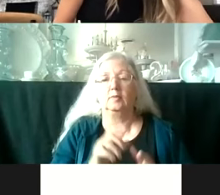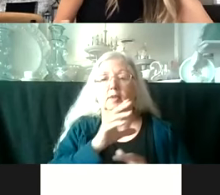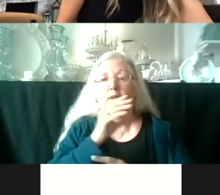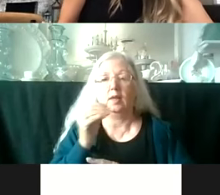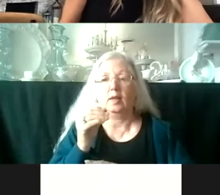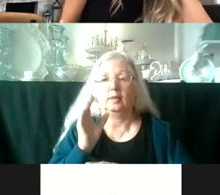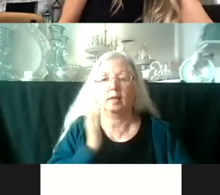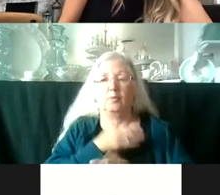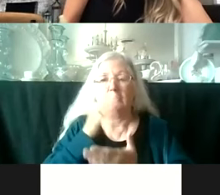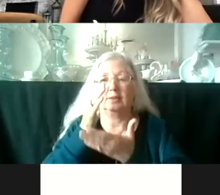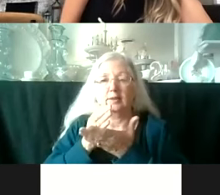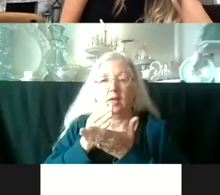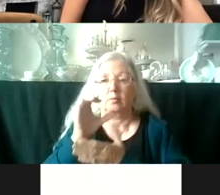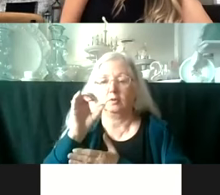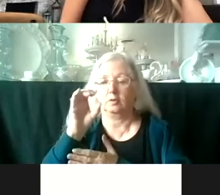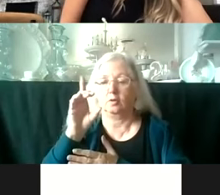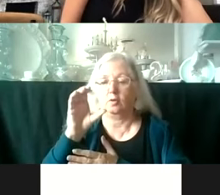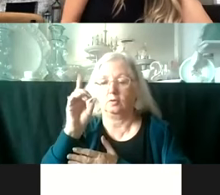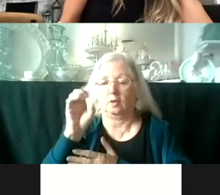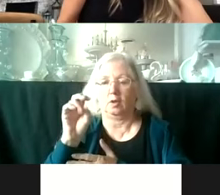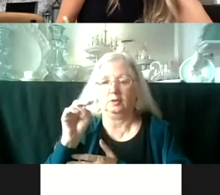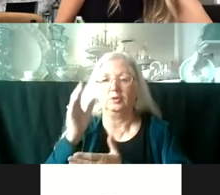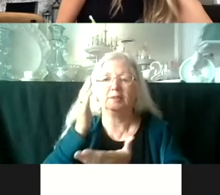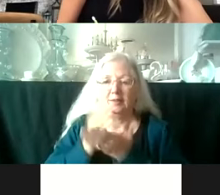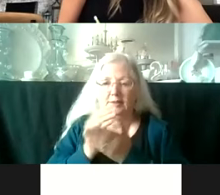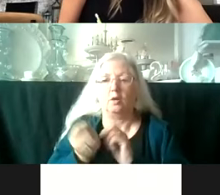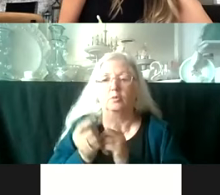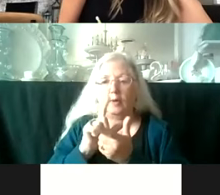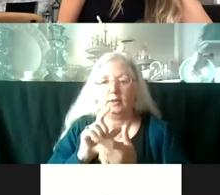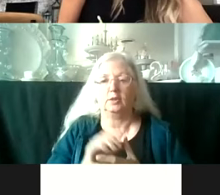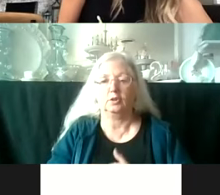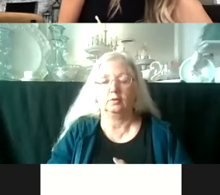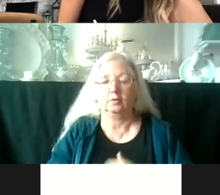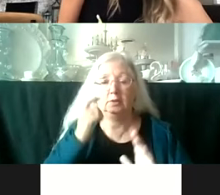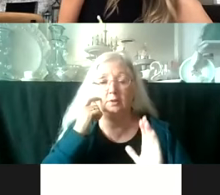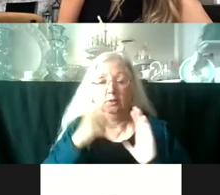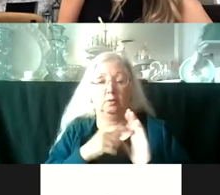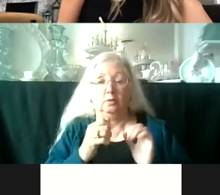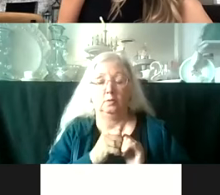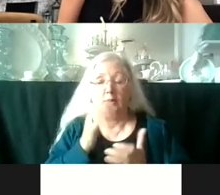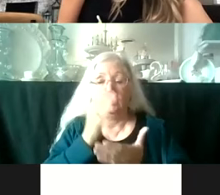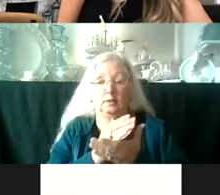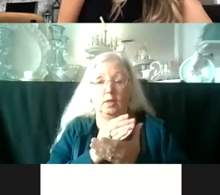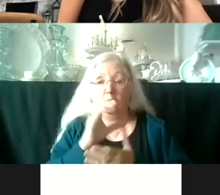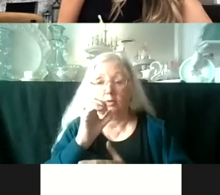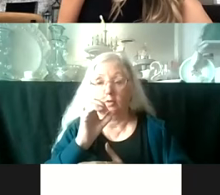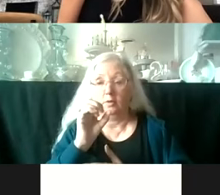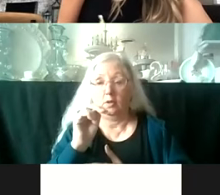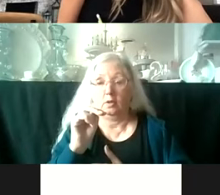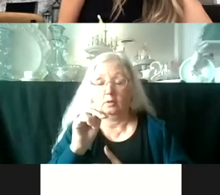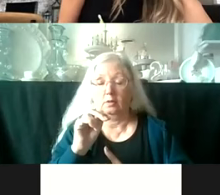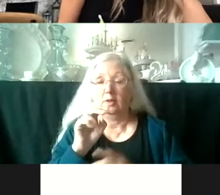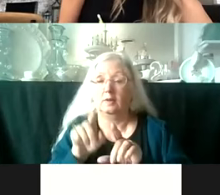And our stop codons are where we stop translation. Now notice, with our stop codons, do they